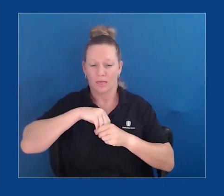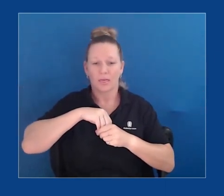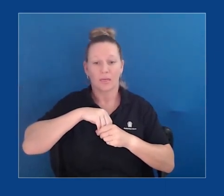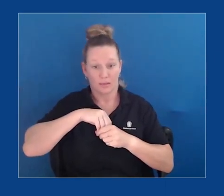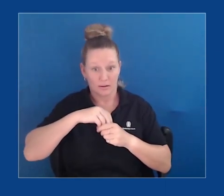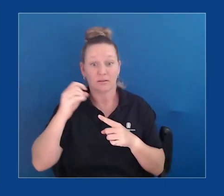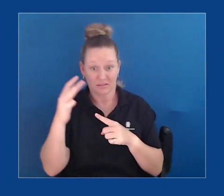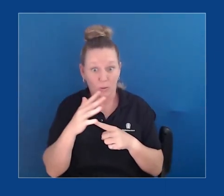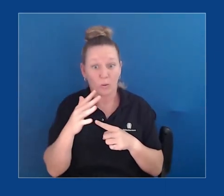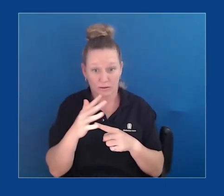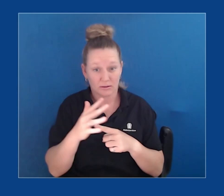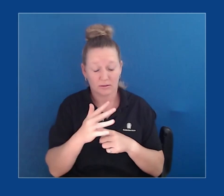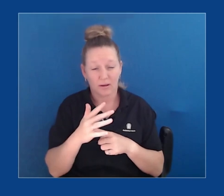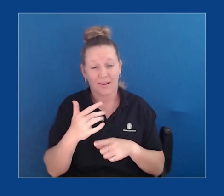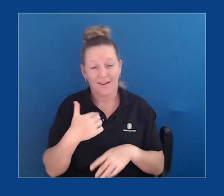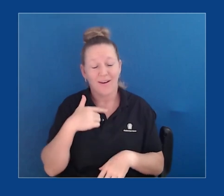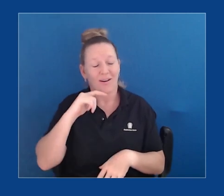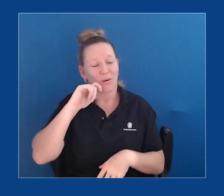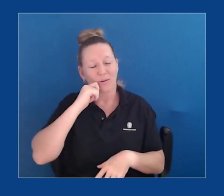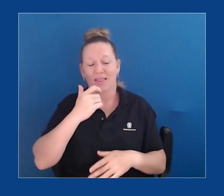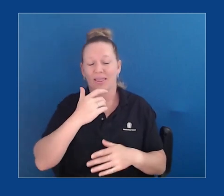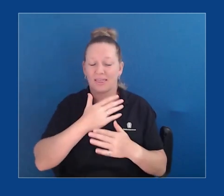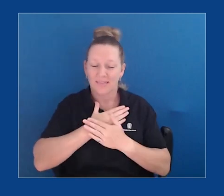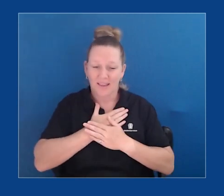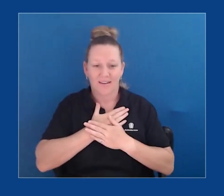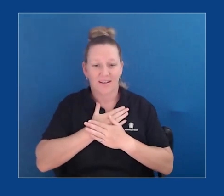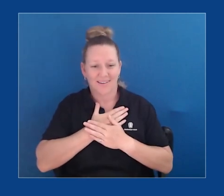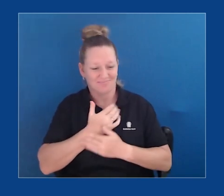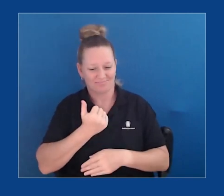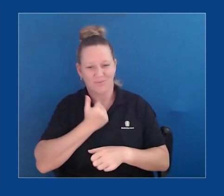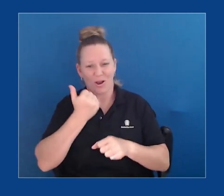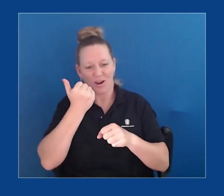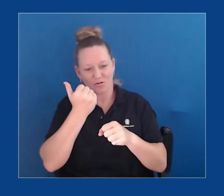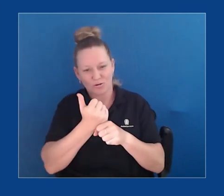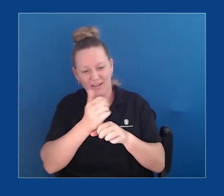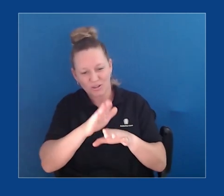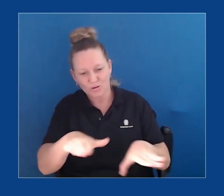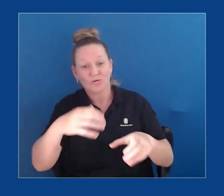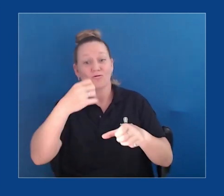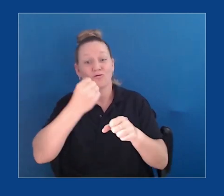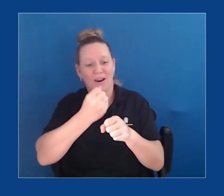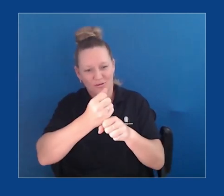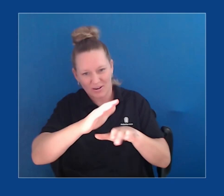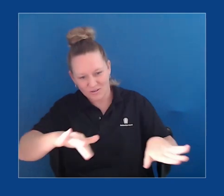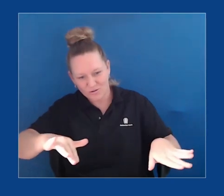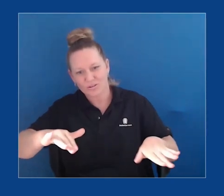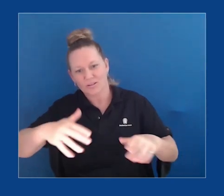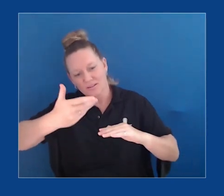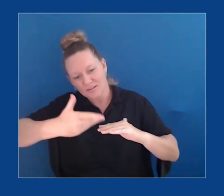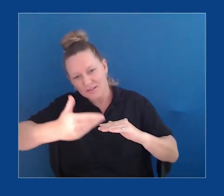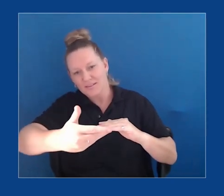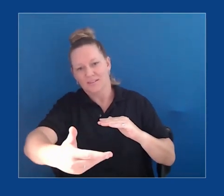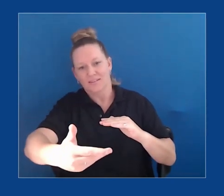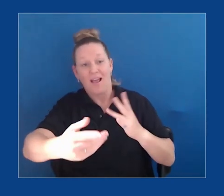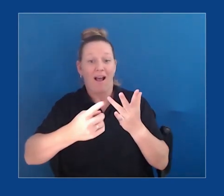And I would love for my grandchildren and great-grandchildren and other Australian Indigenous